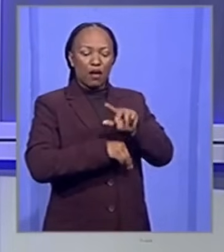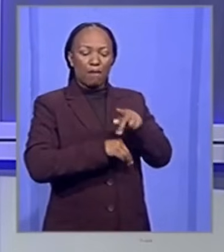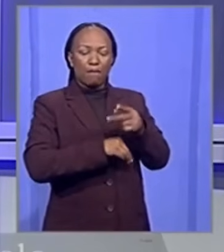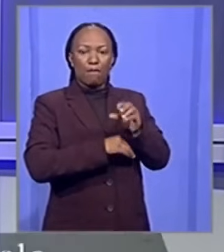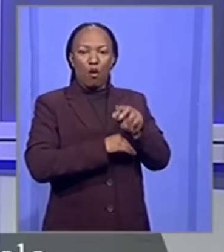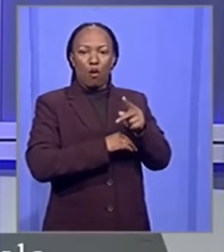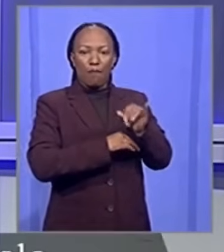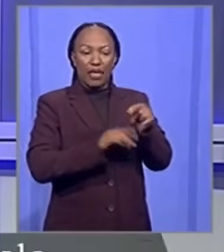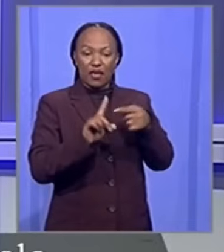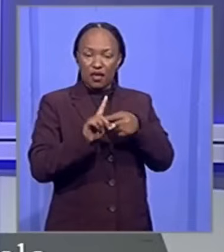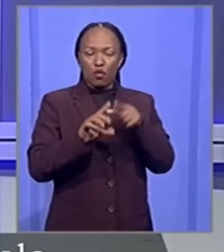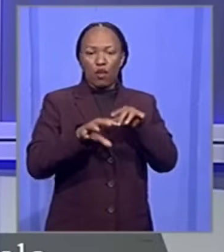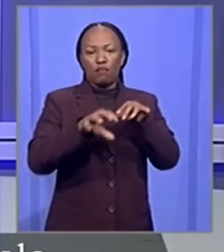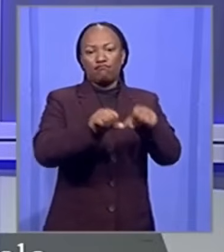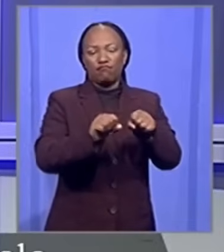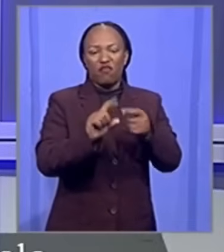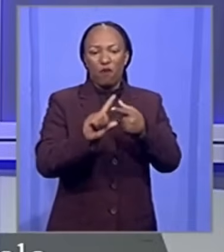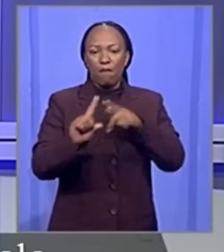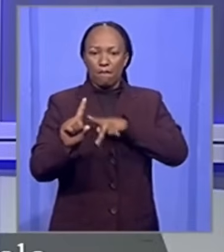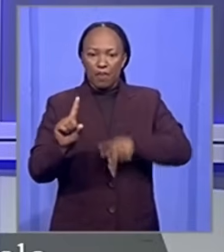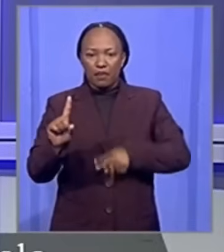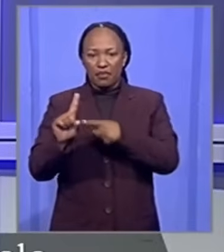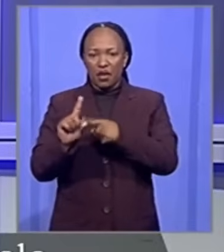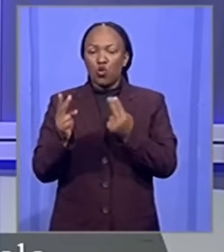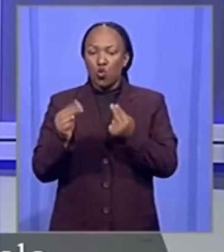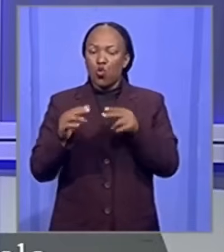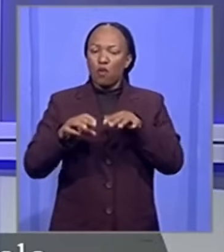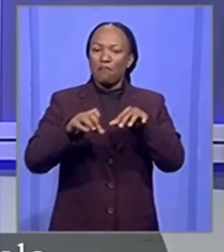o tla kena diteng tsa hae tsamaisong e ntjha.